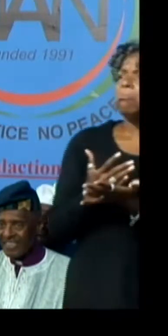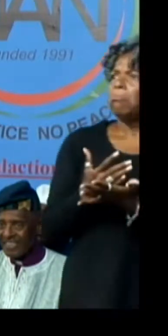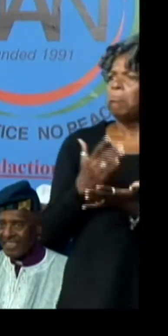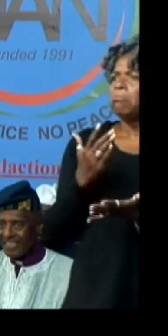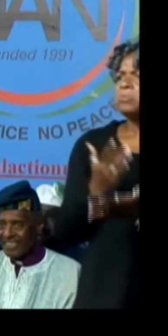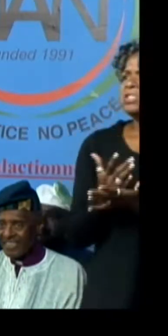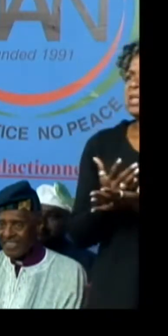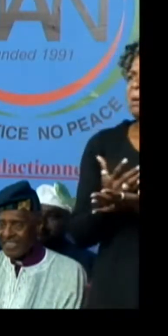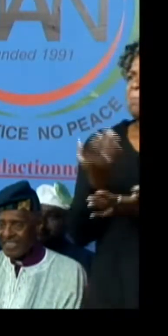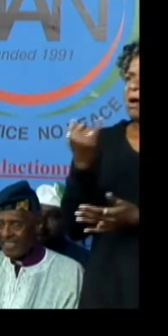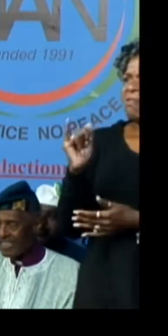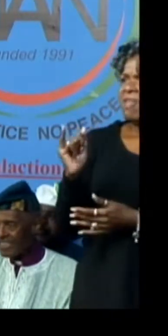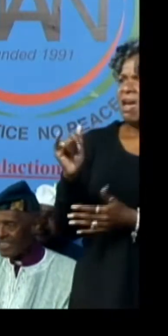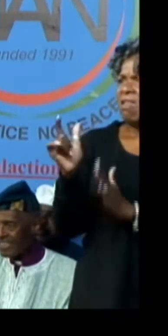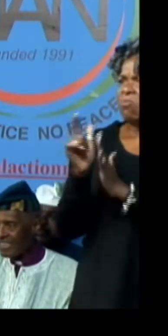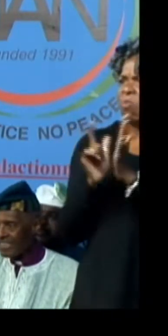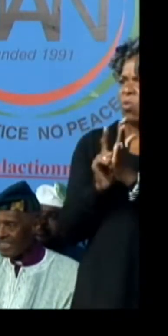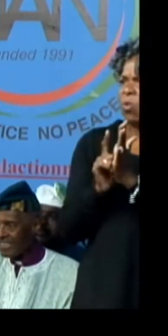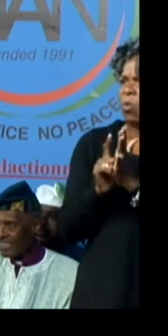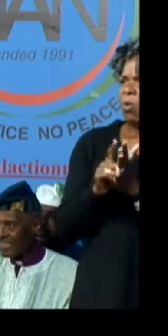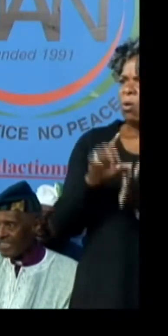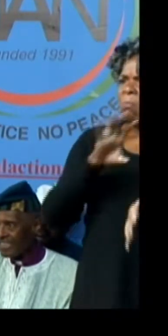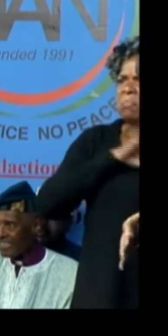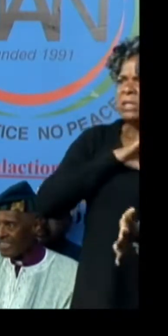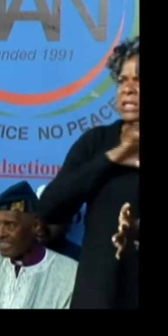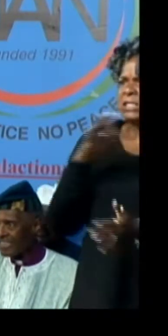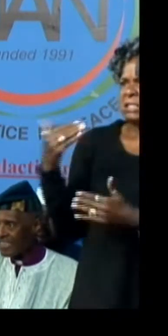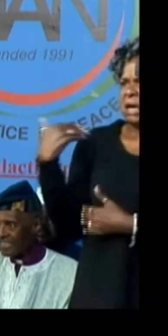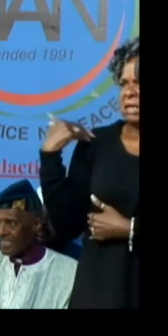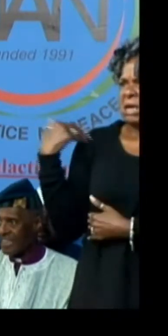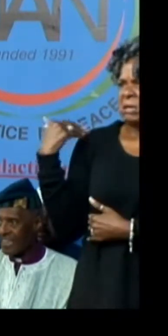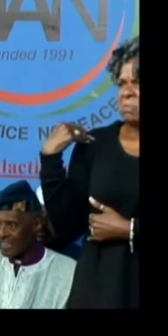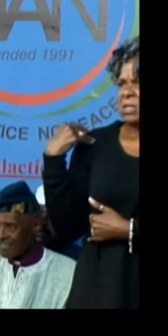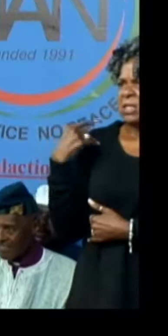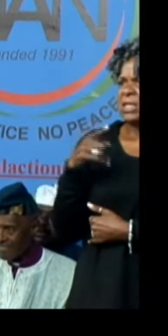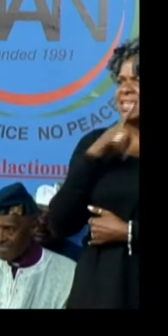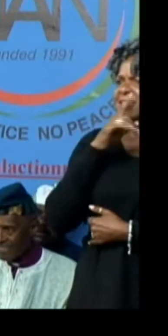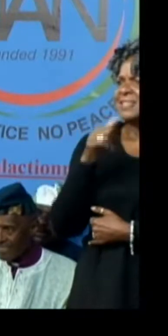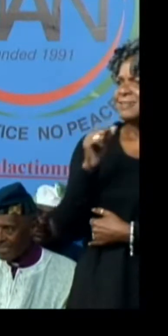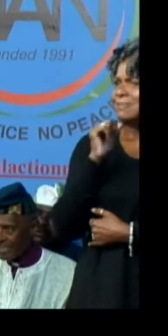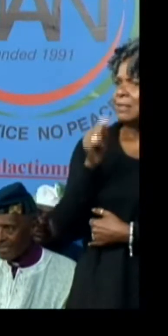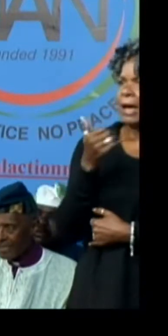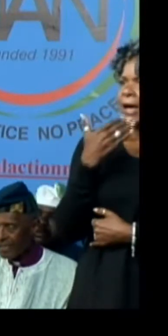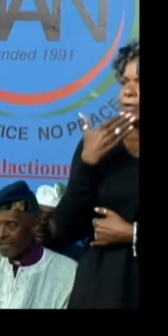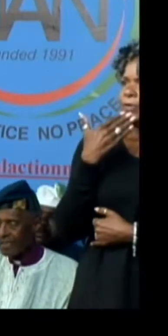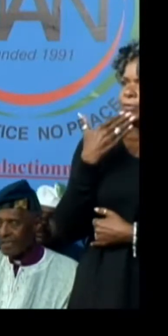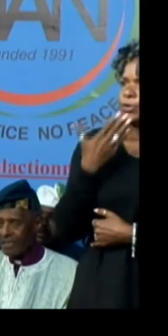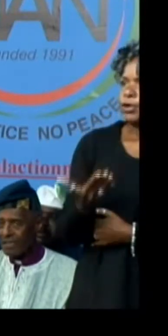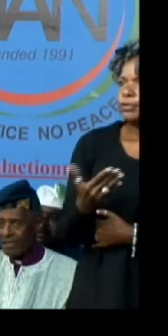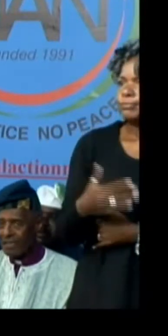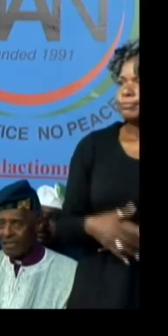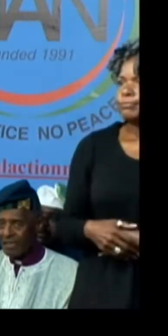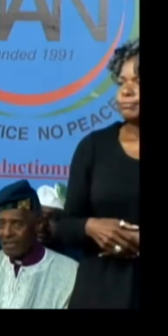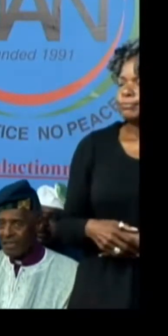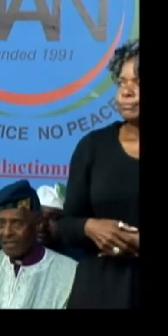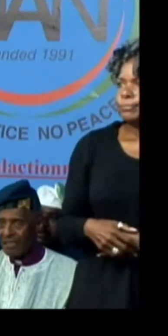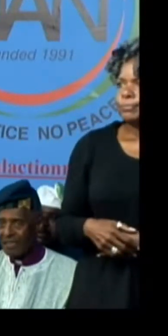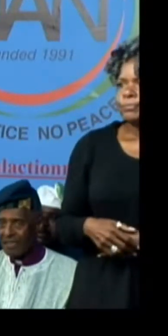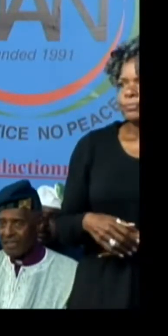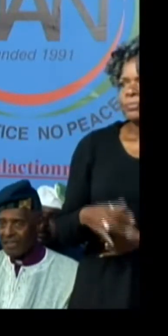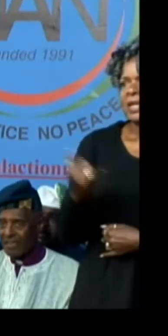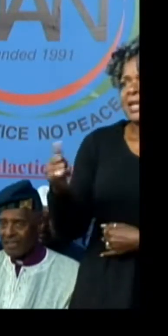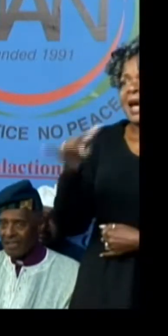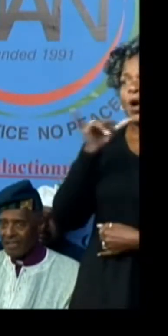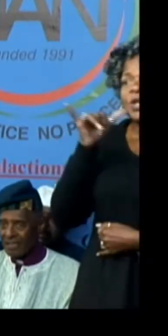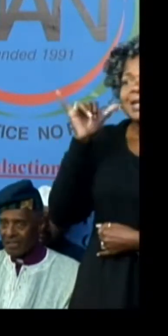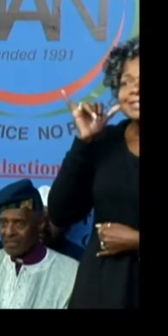morale, and on and on. But yesterday, the statements made by